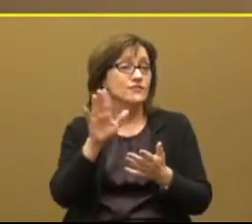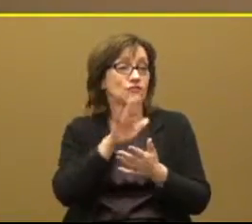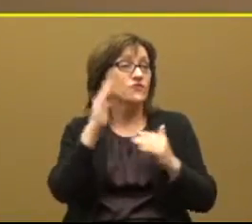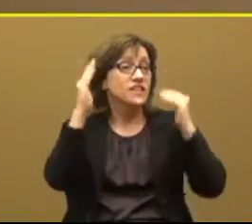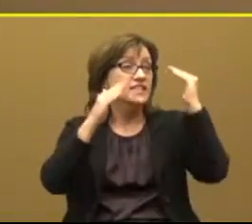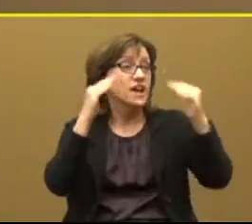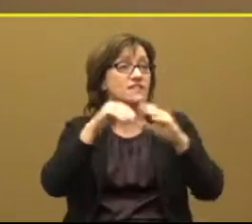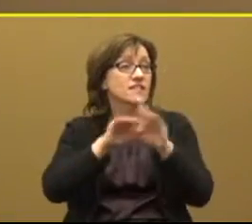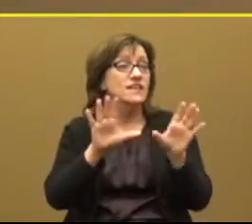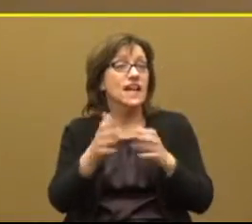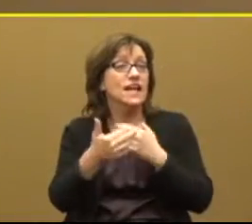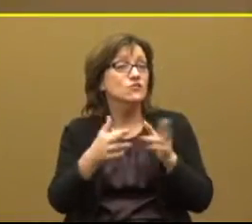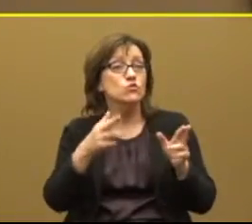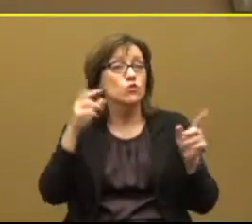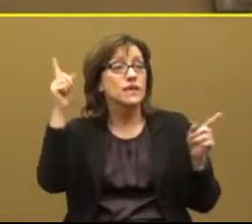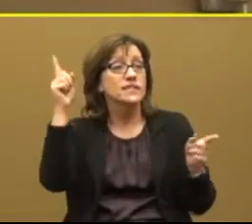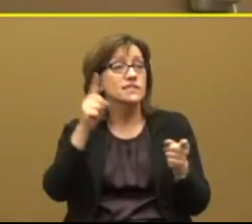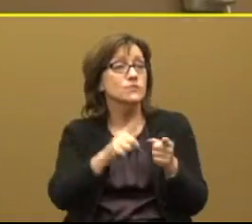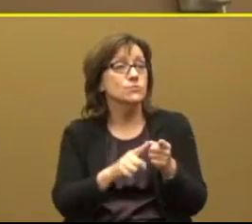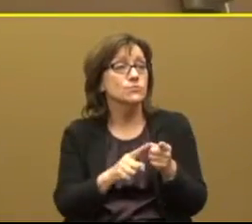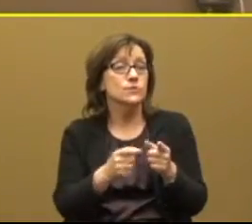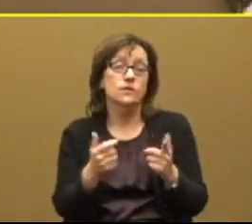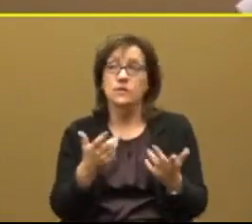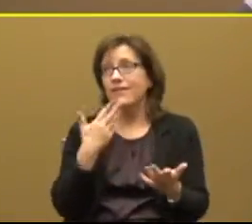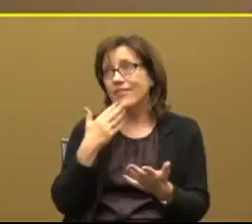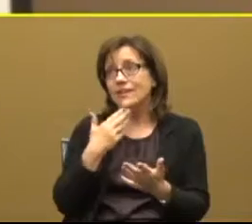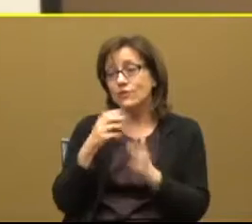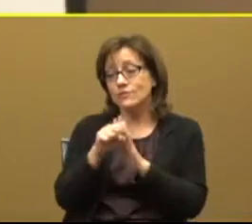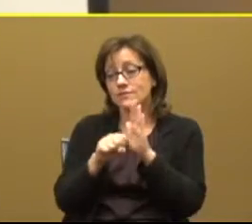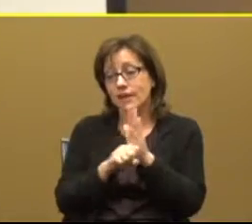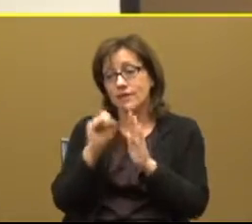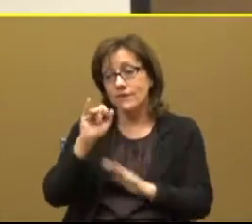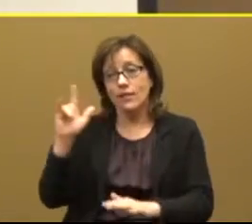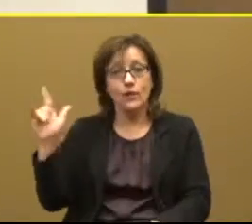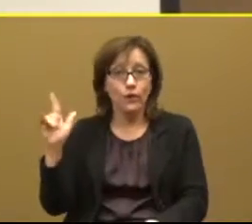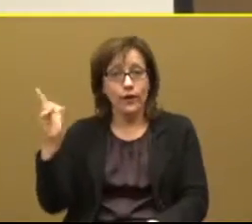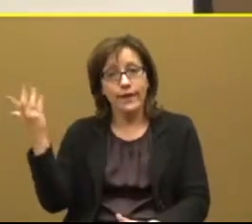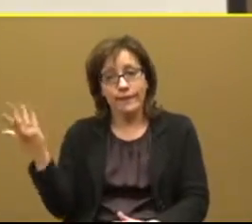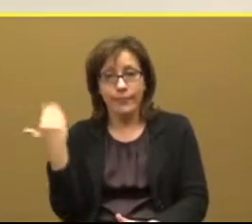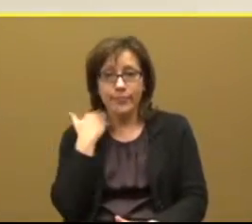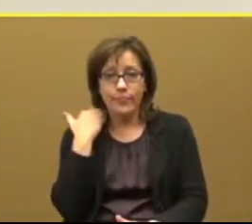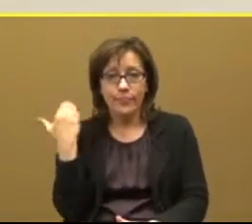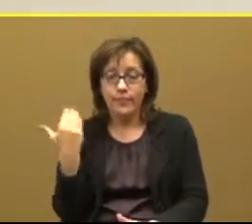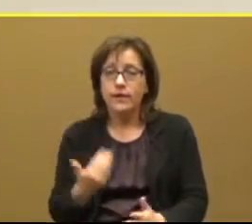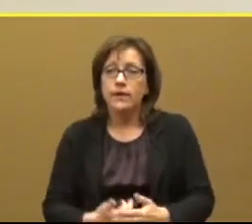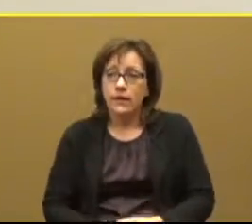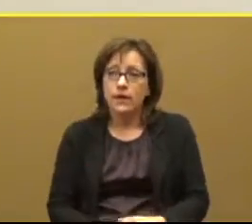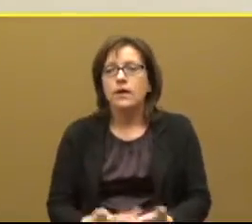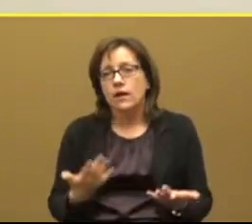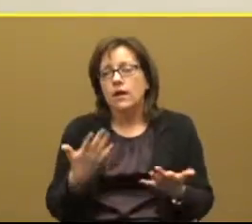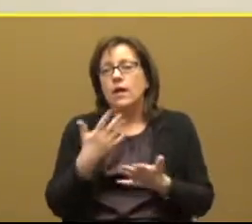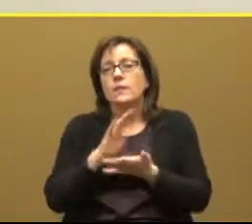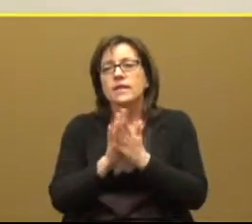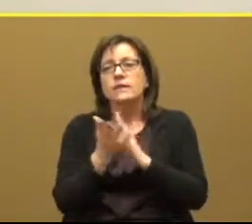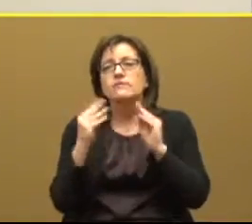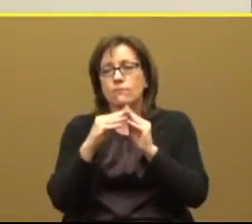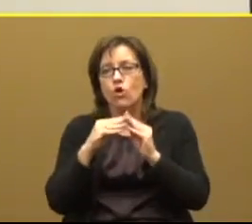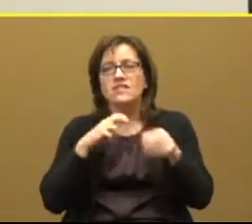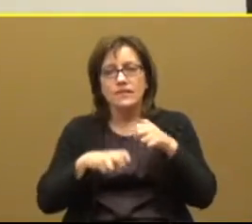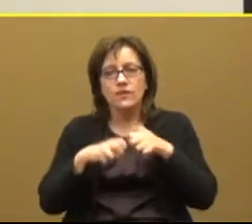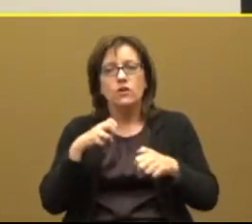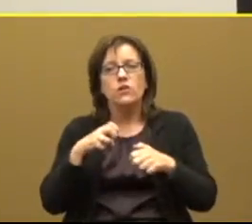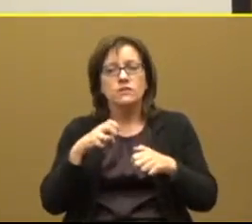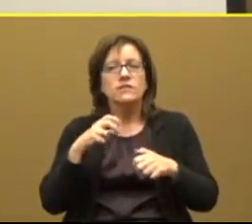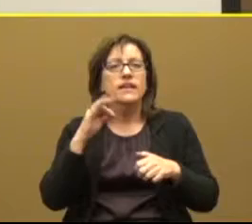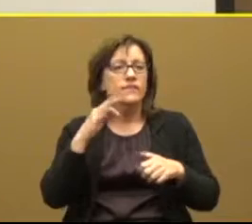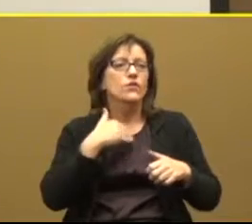classrooms. Thank you, state of Illinois. But it becomes more difficult when you have less adults. But if